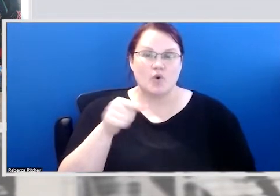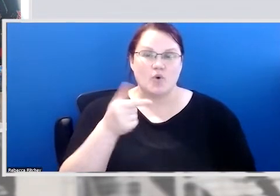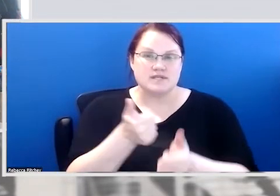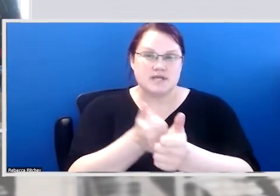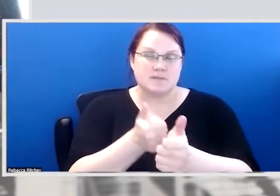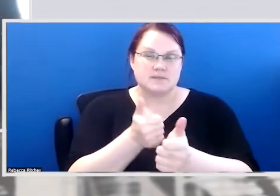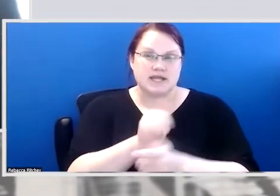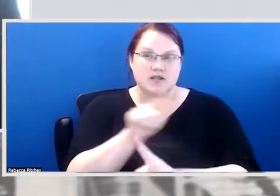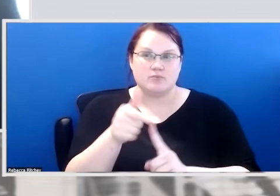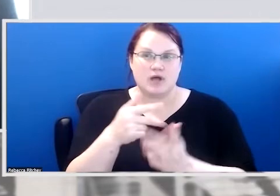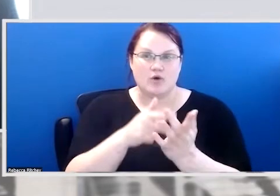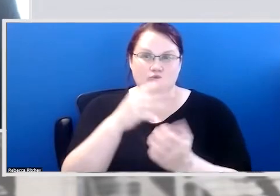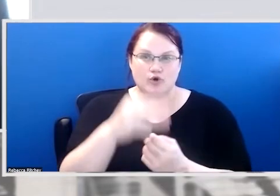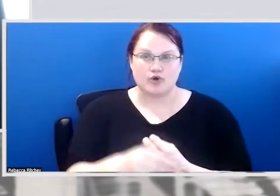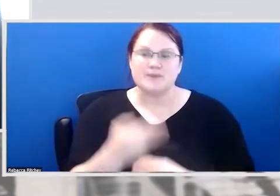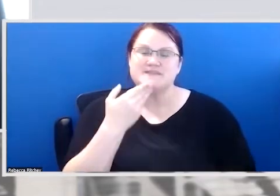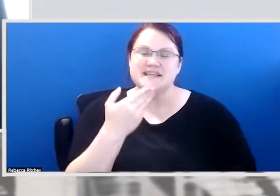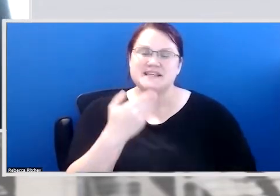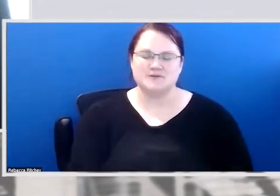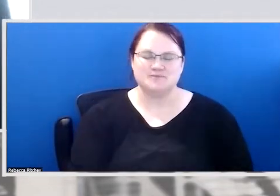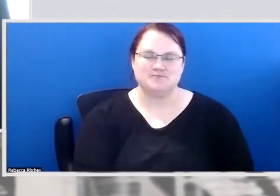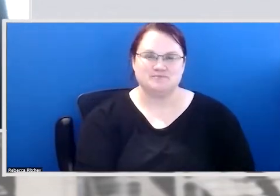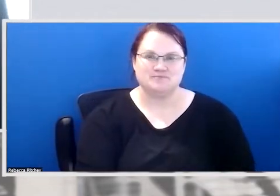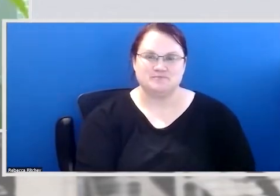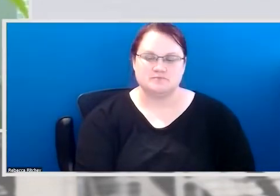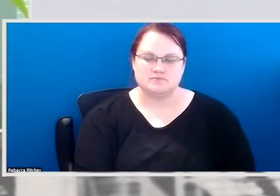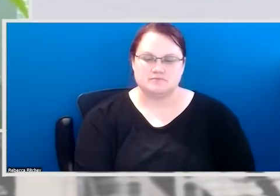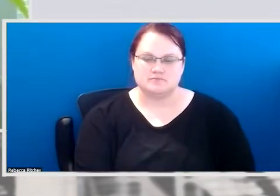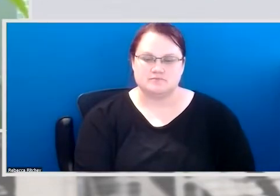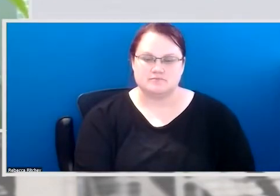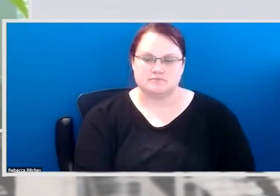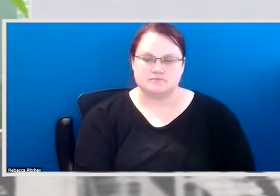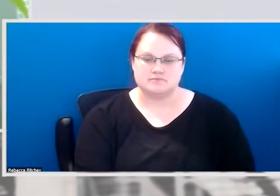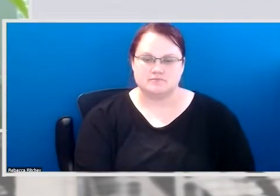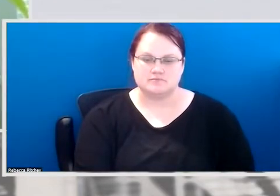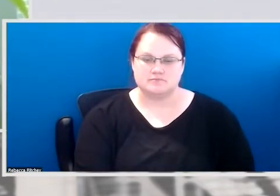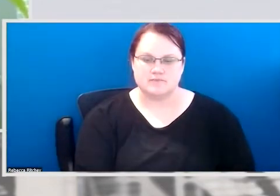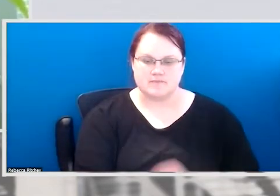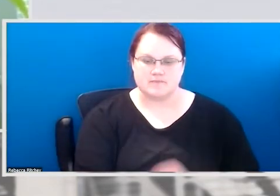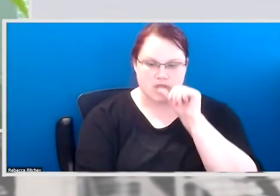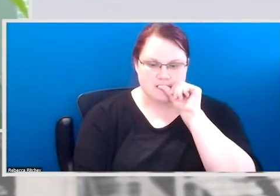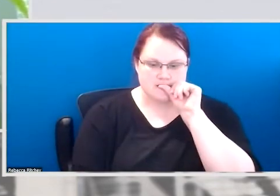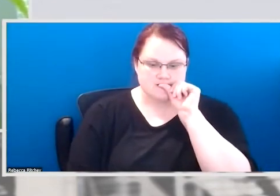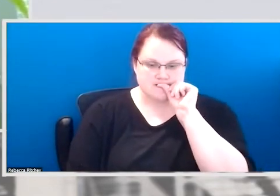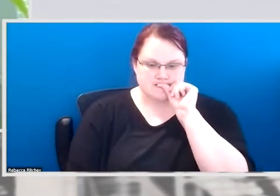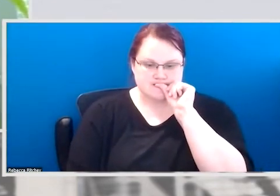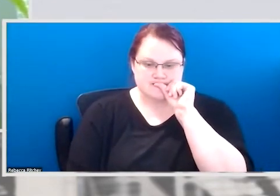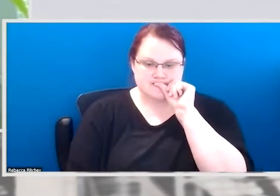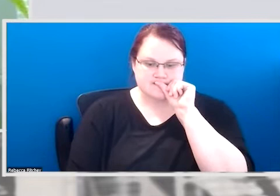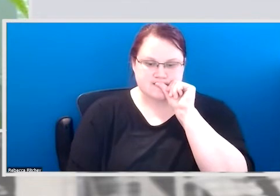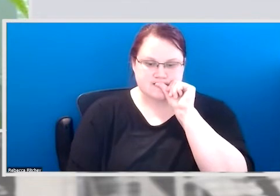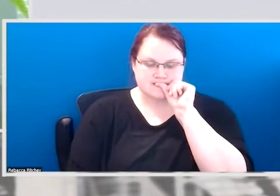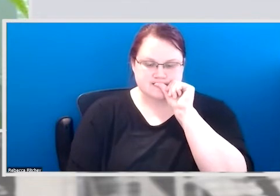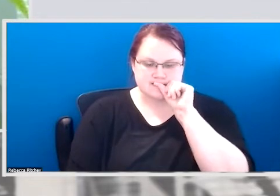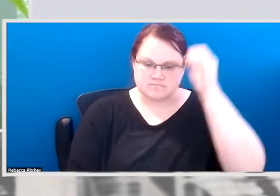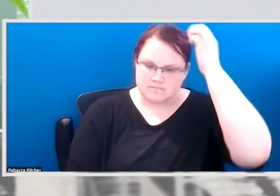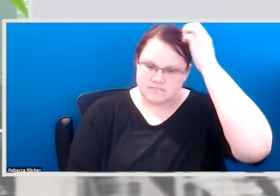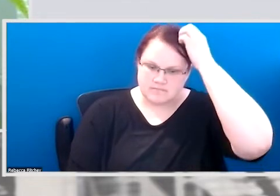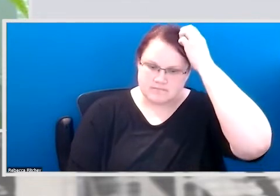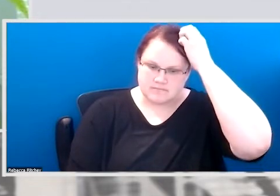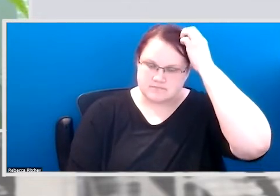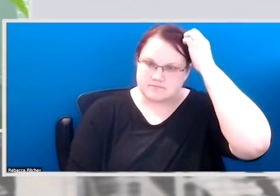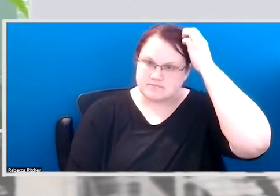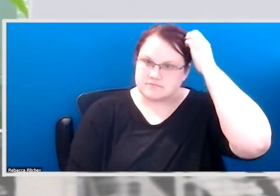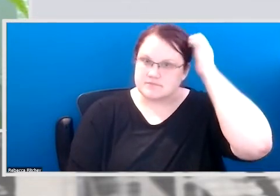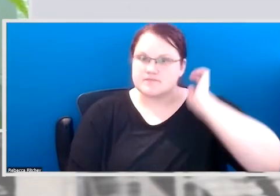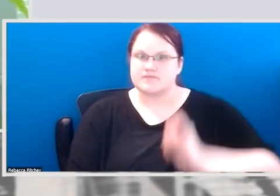our programs. Thank you. Yeah, thank you so much. Well, TPW gets their slide deck